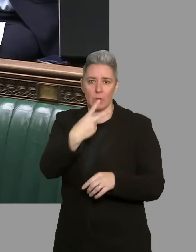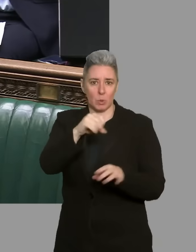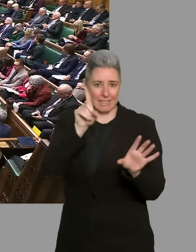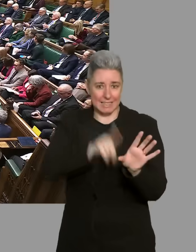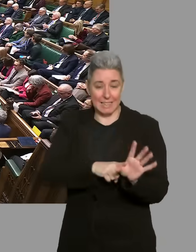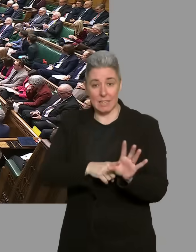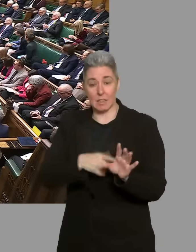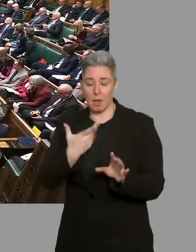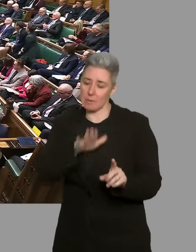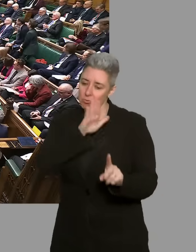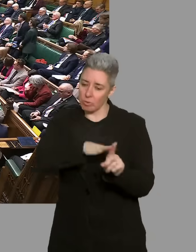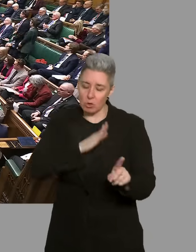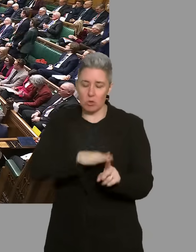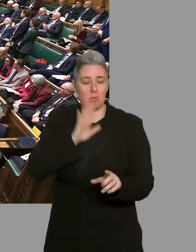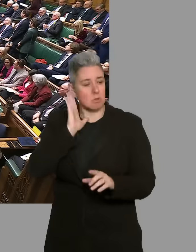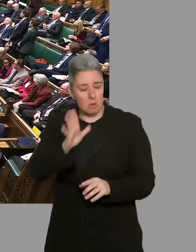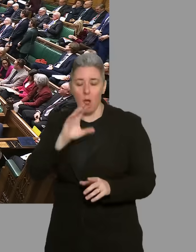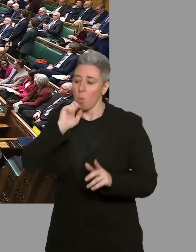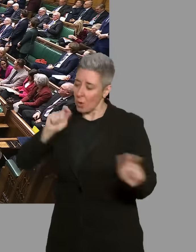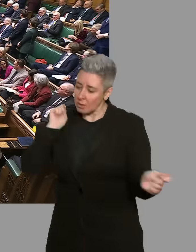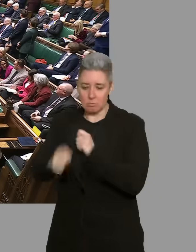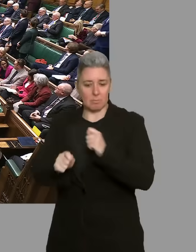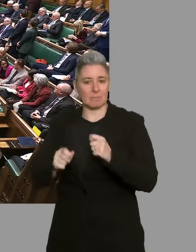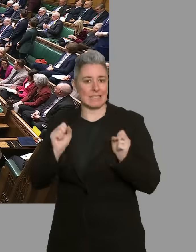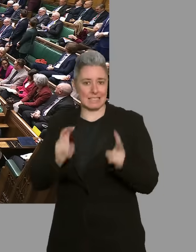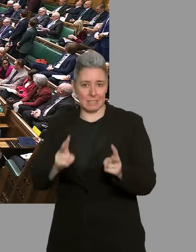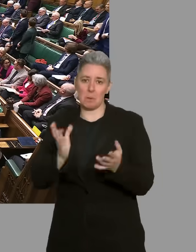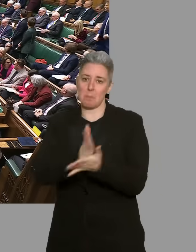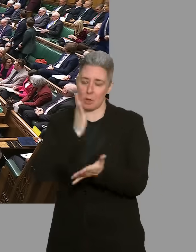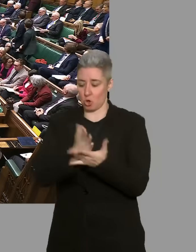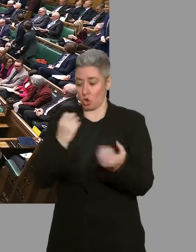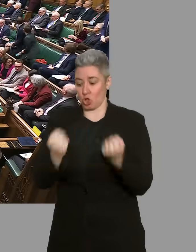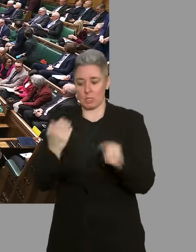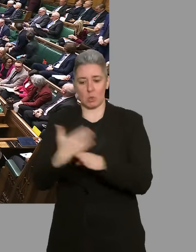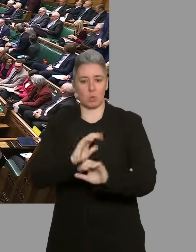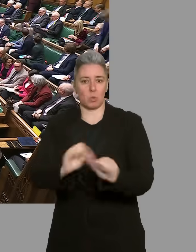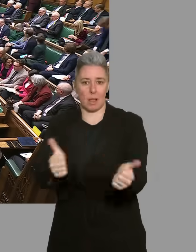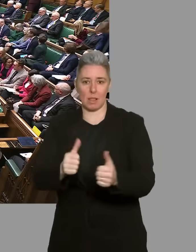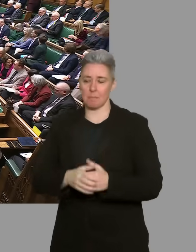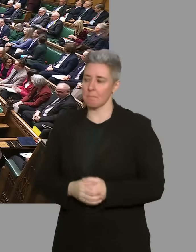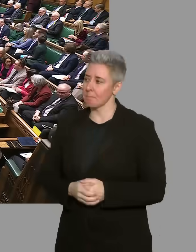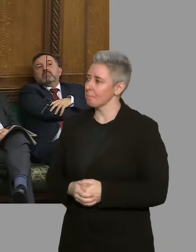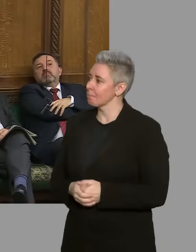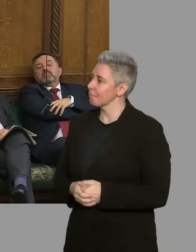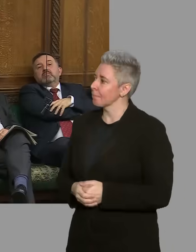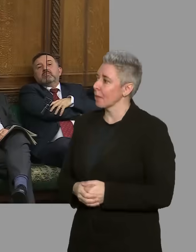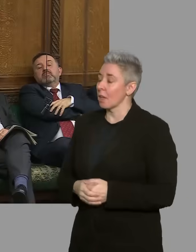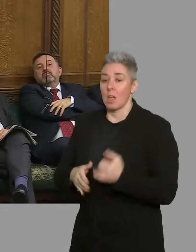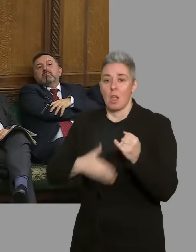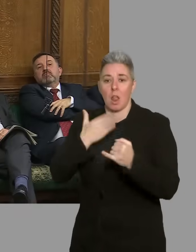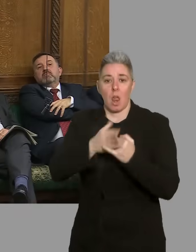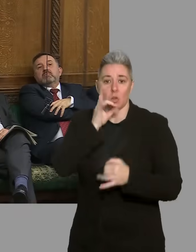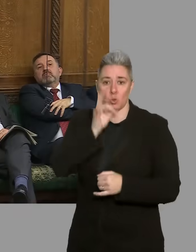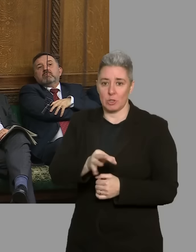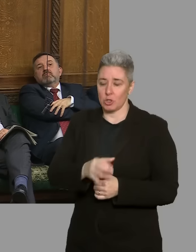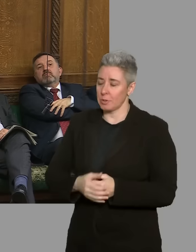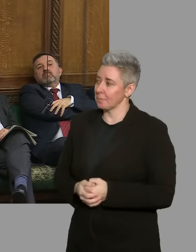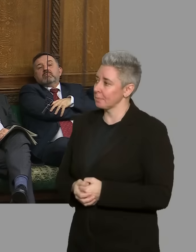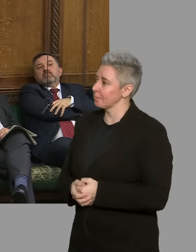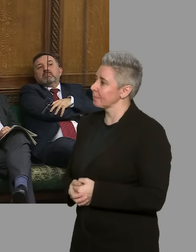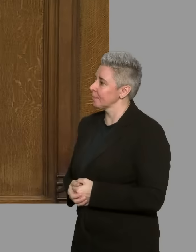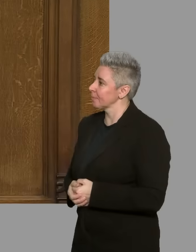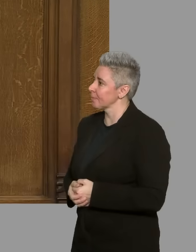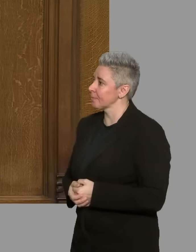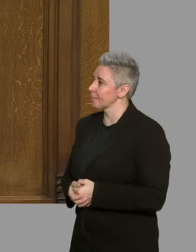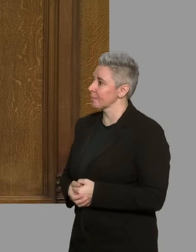around. Final question, Winnie Morton. Mr. Speaker, the Prime Minister promised not to bulldoze the countryside, but under